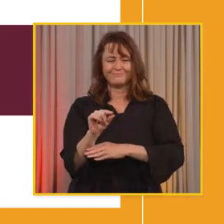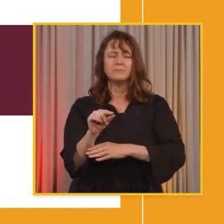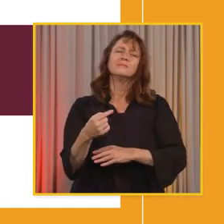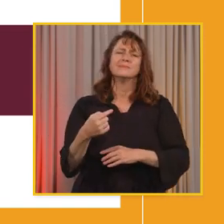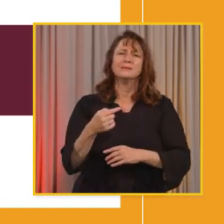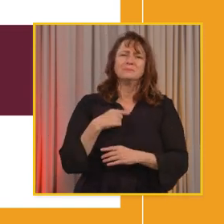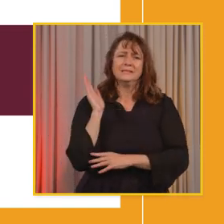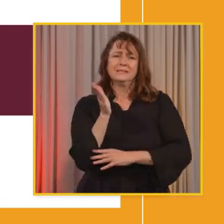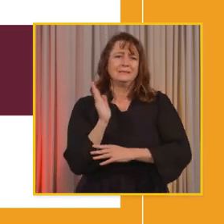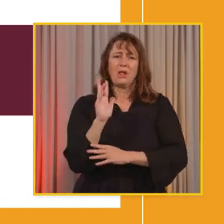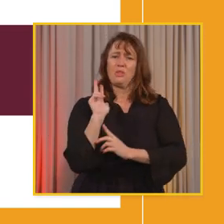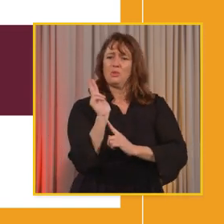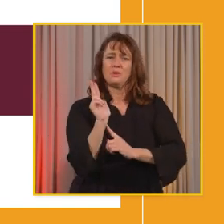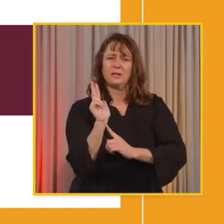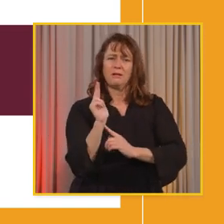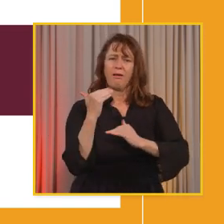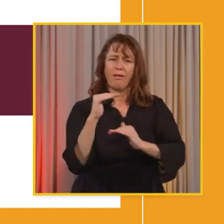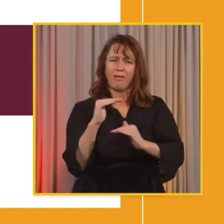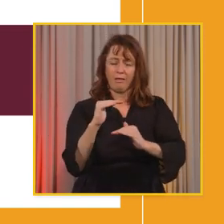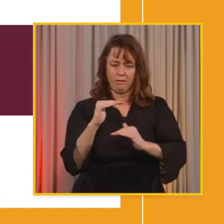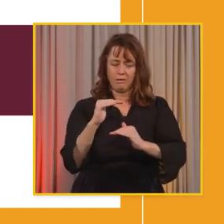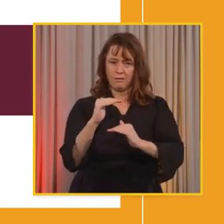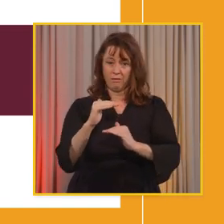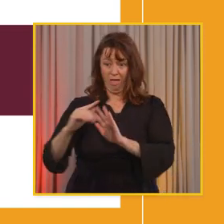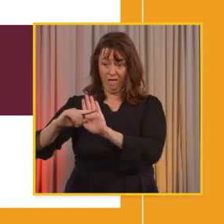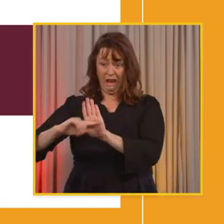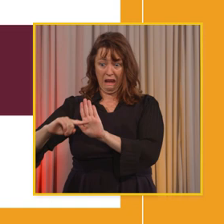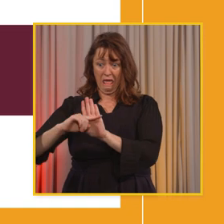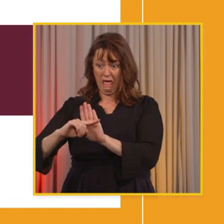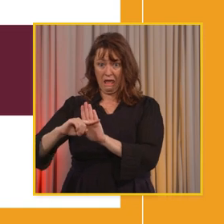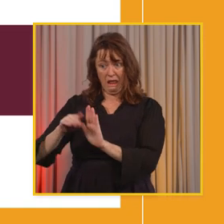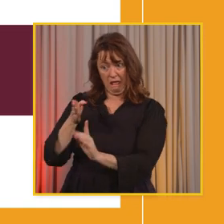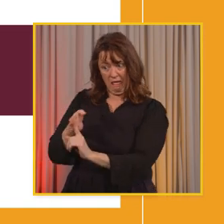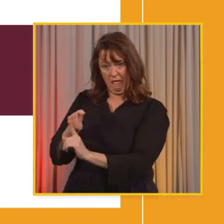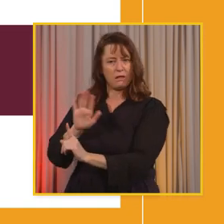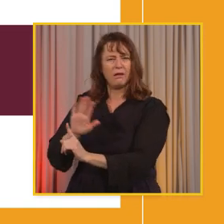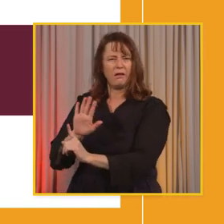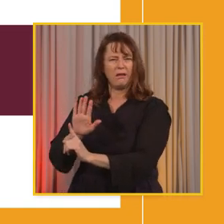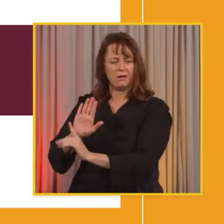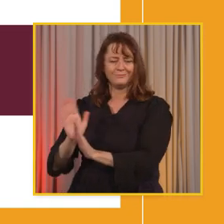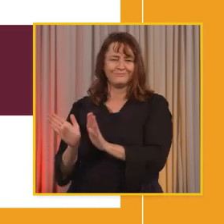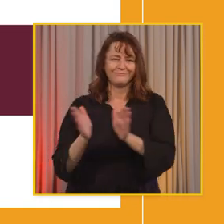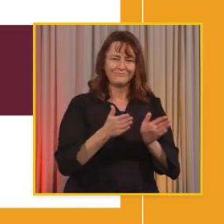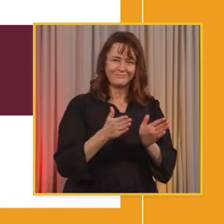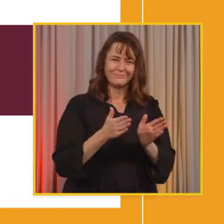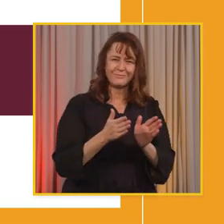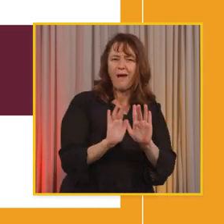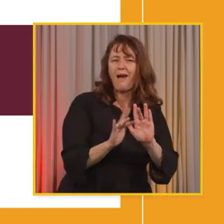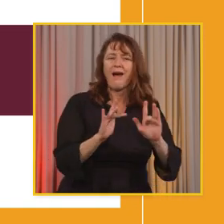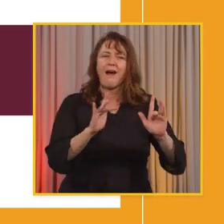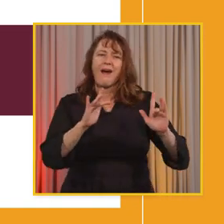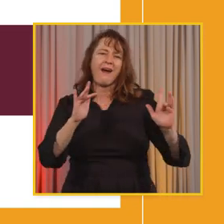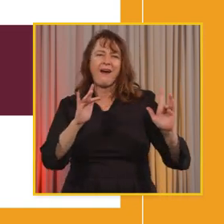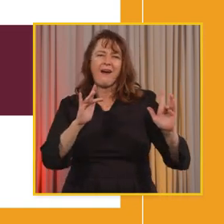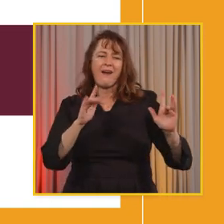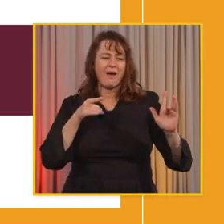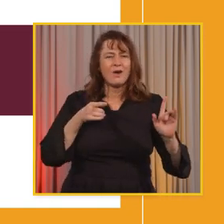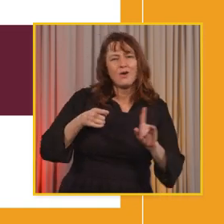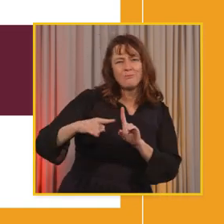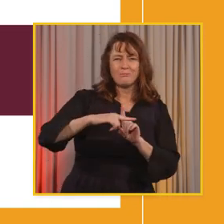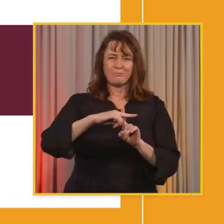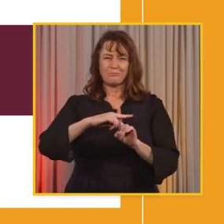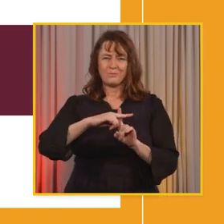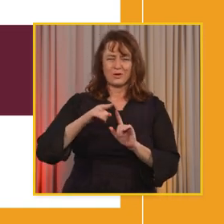speech, so instead of focusing on the negative aspects of the virus, I will point out the silver linings. You still graduated. You expanded